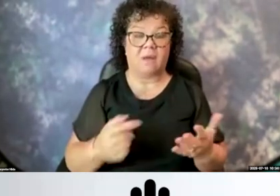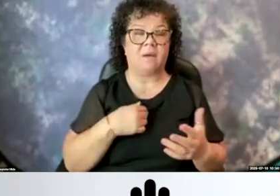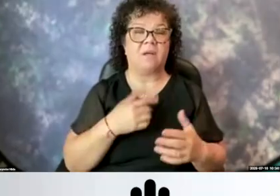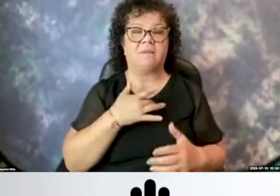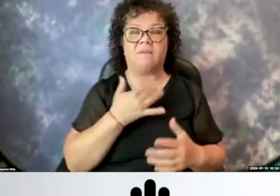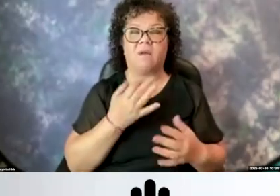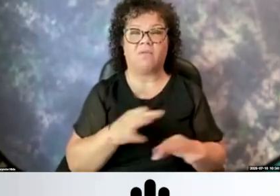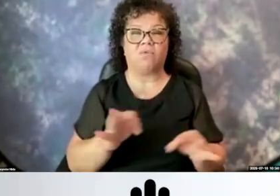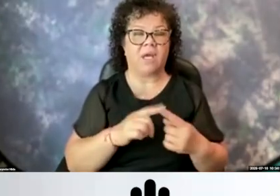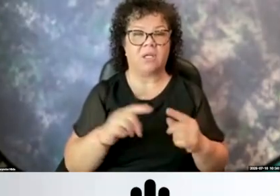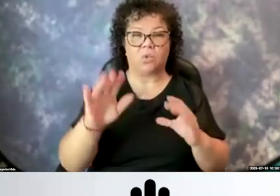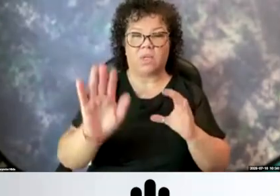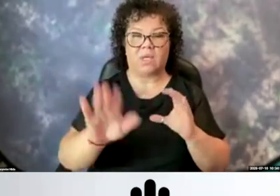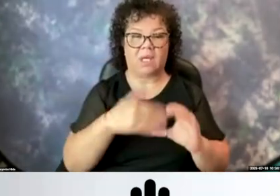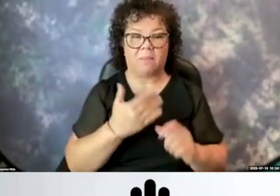at